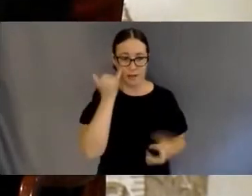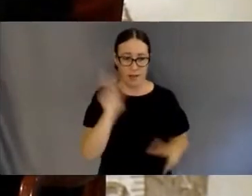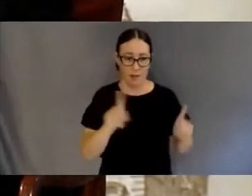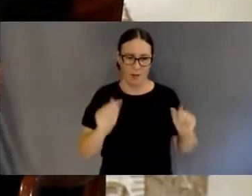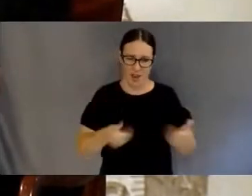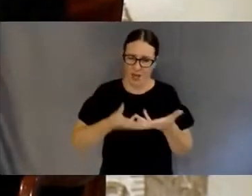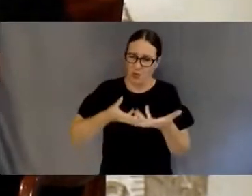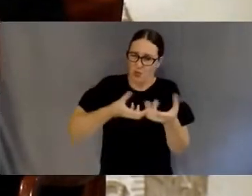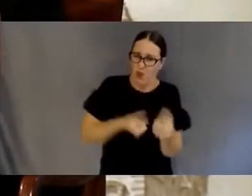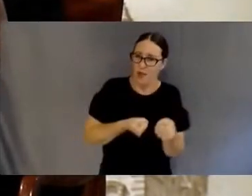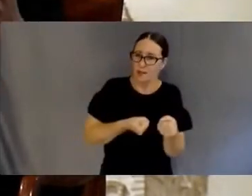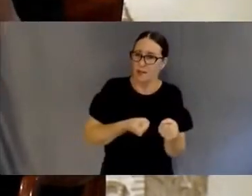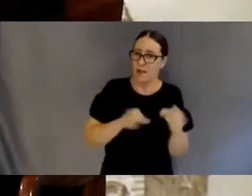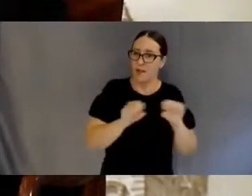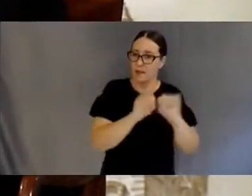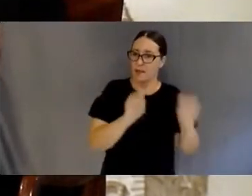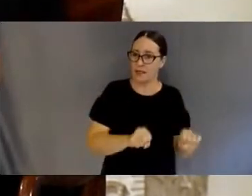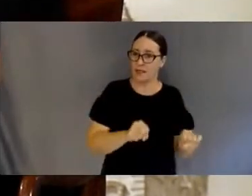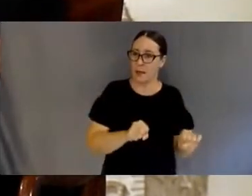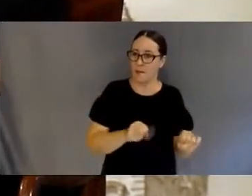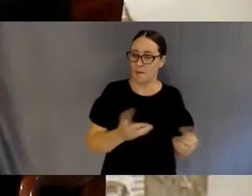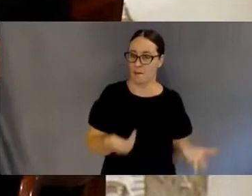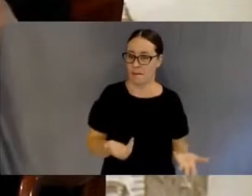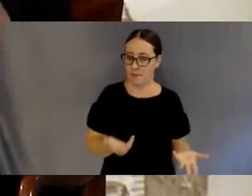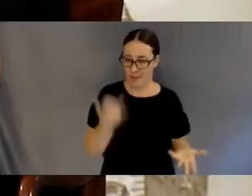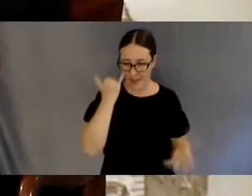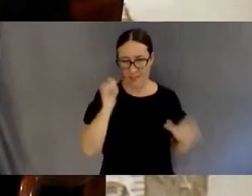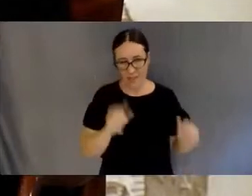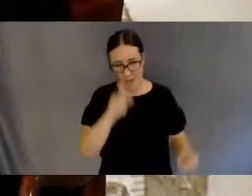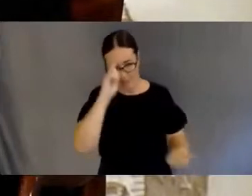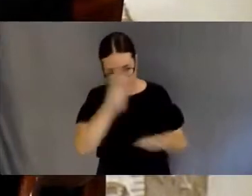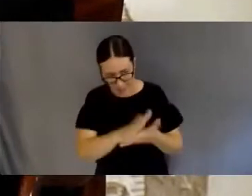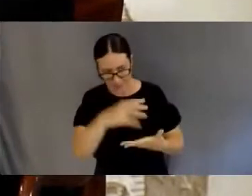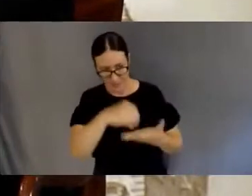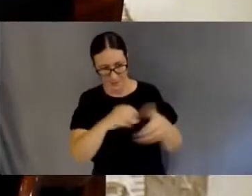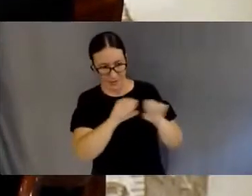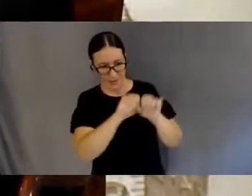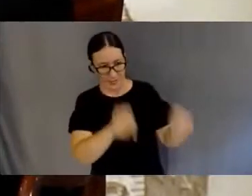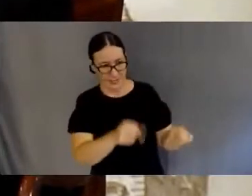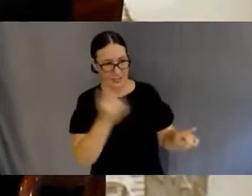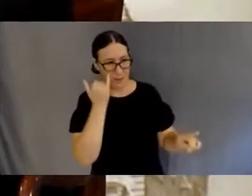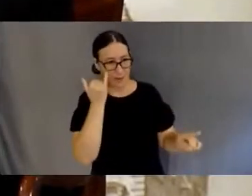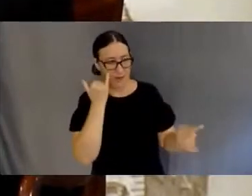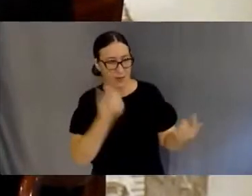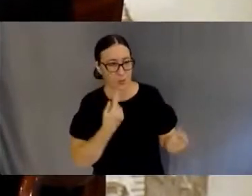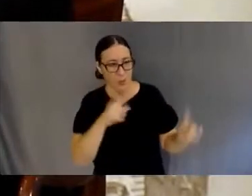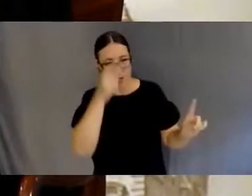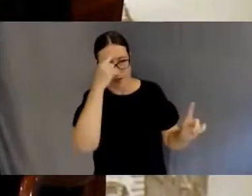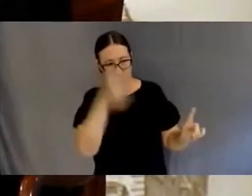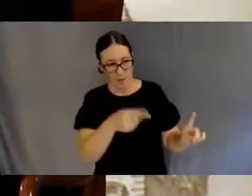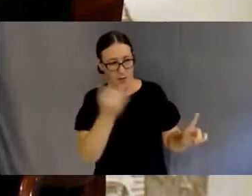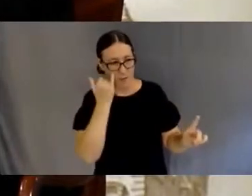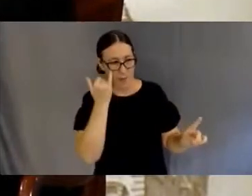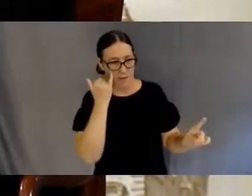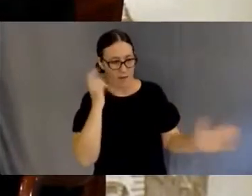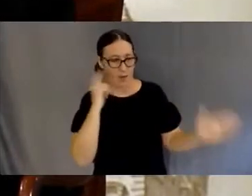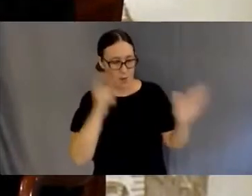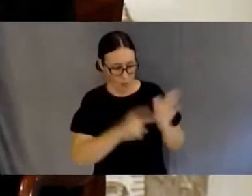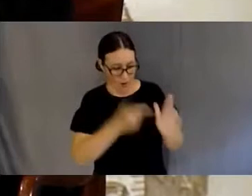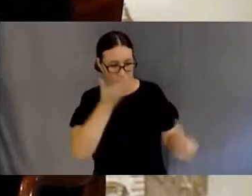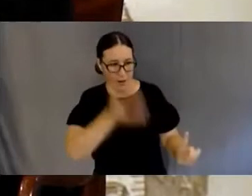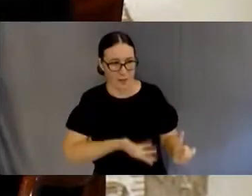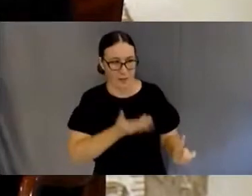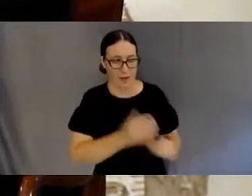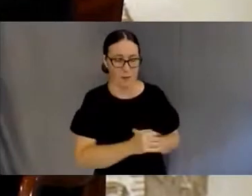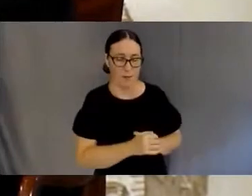trust the system, whether they can believe in the system, whether it is working for them, whether it sees them. And I do believe one